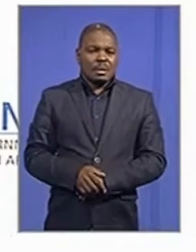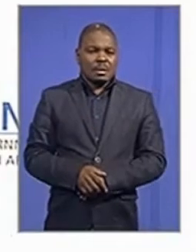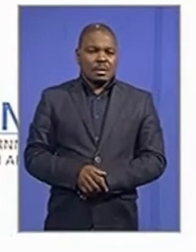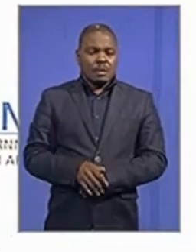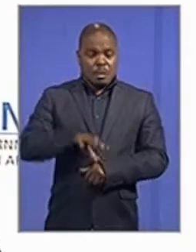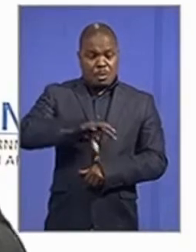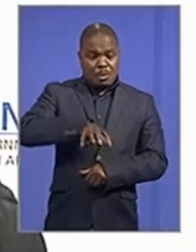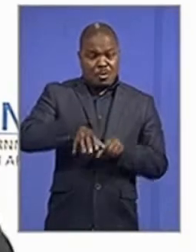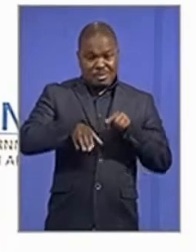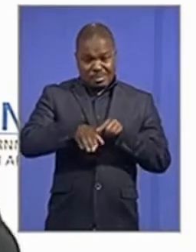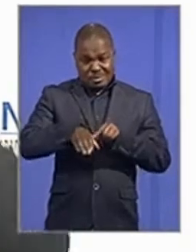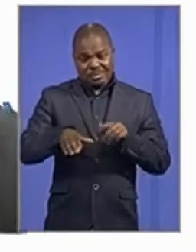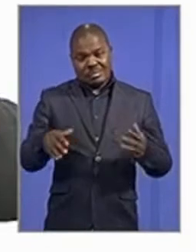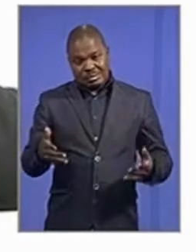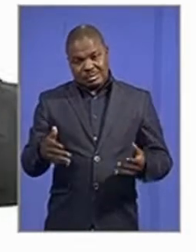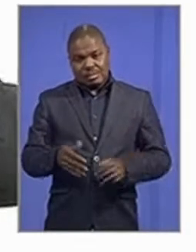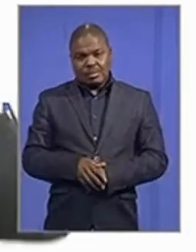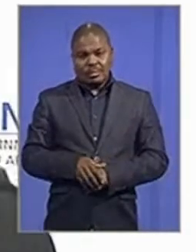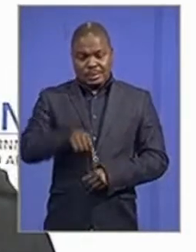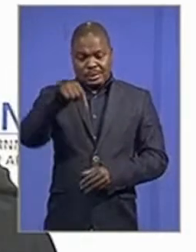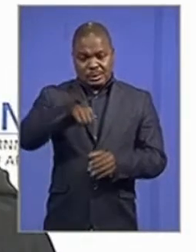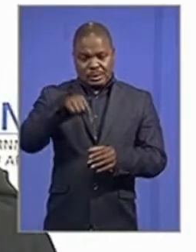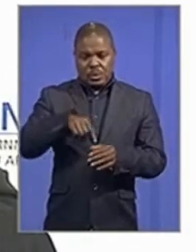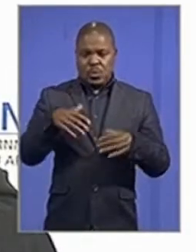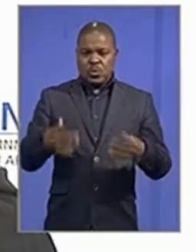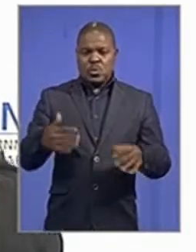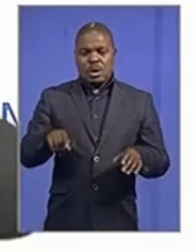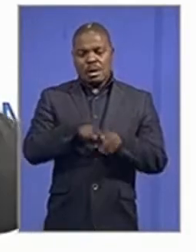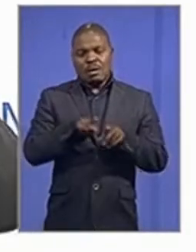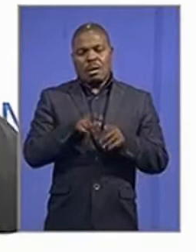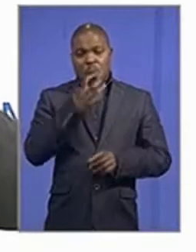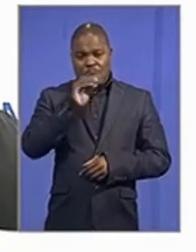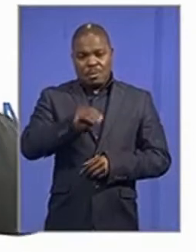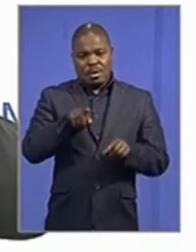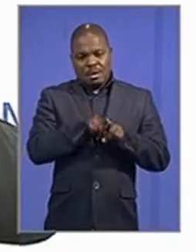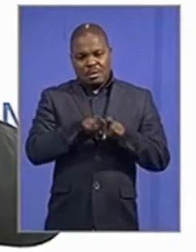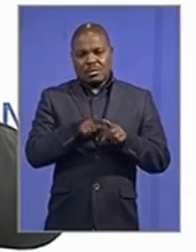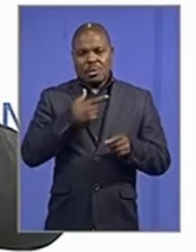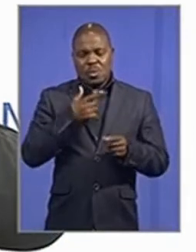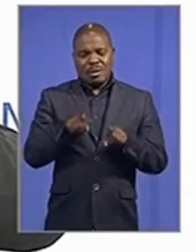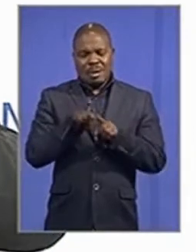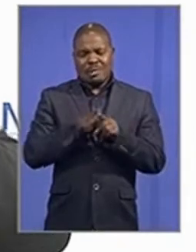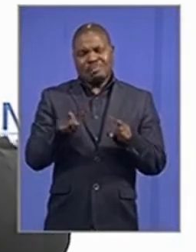that is in the heat at the moment. We are in the face of fire.